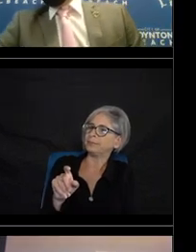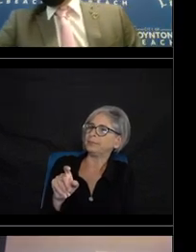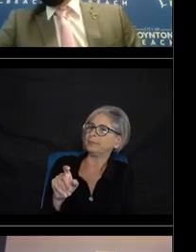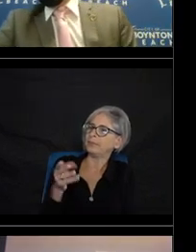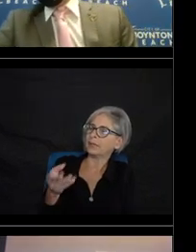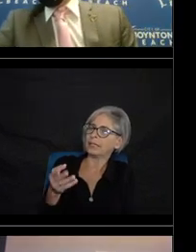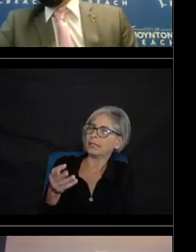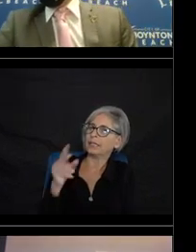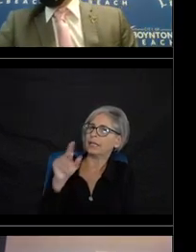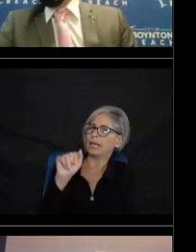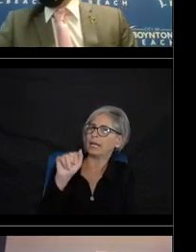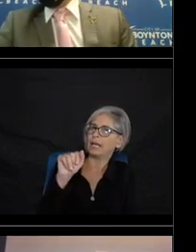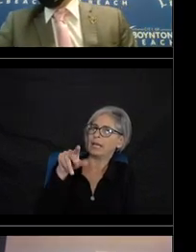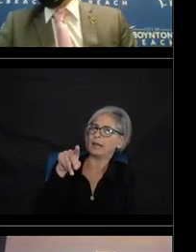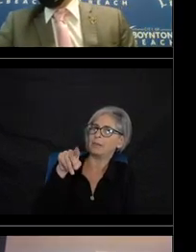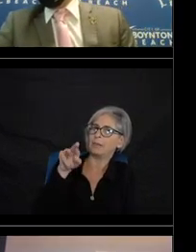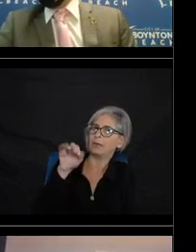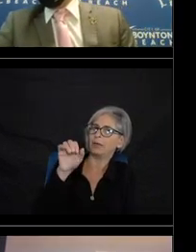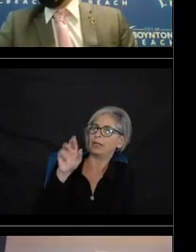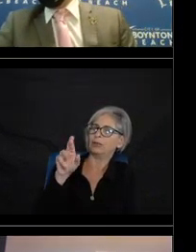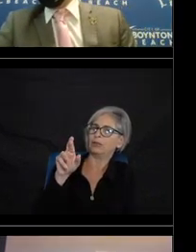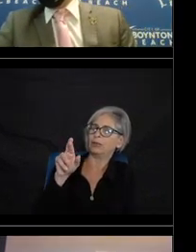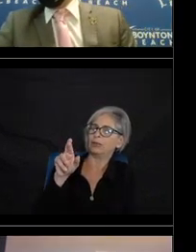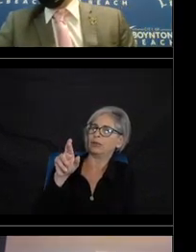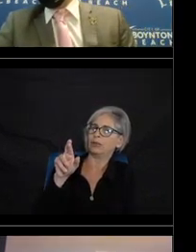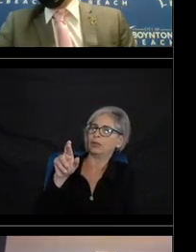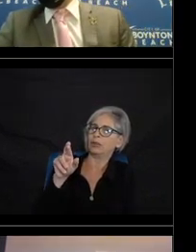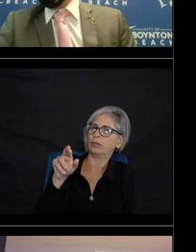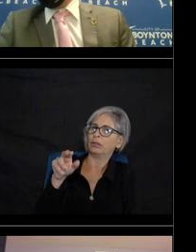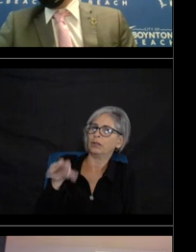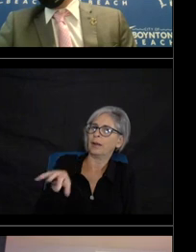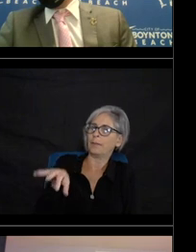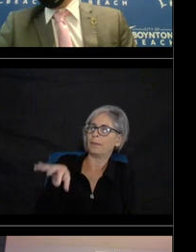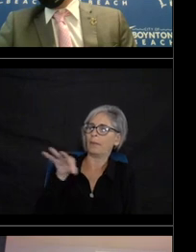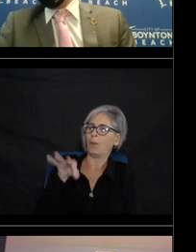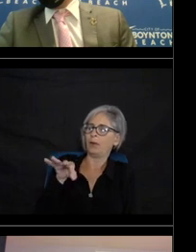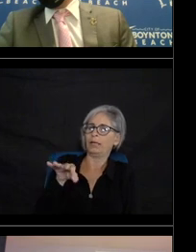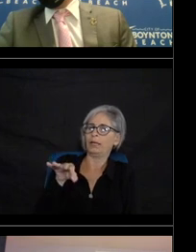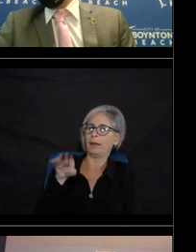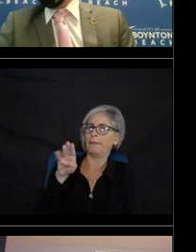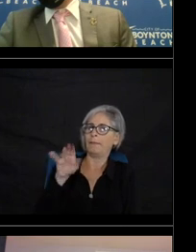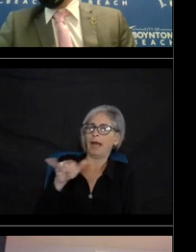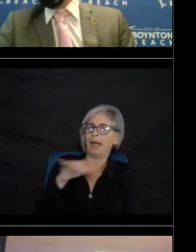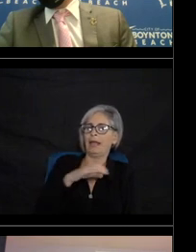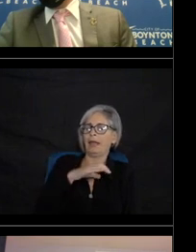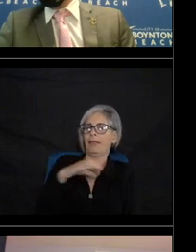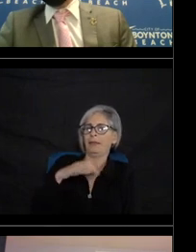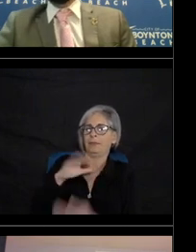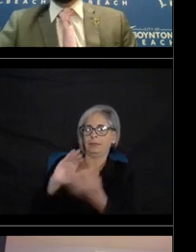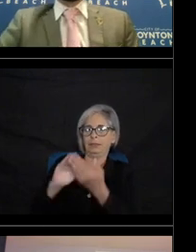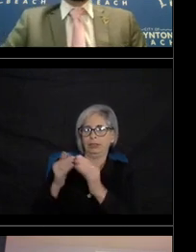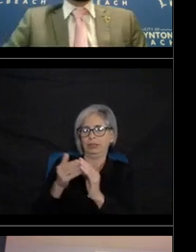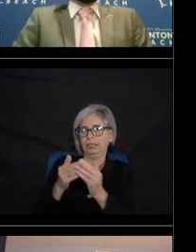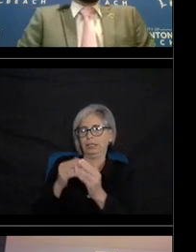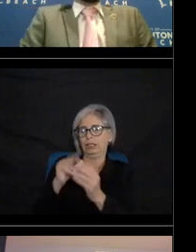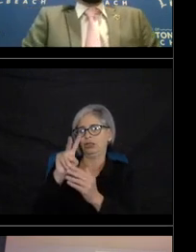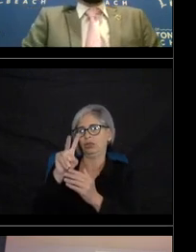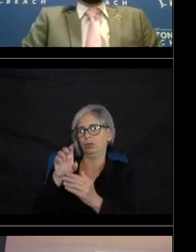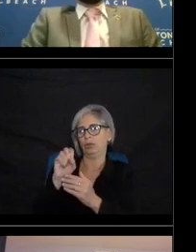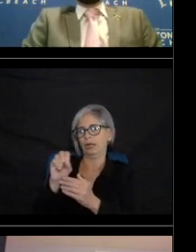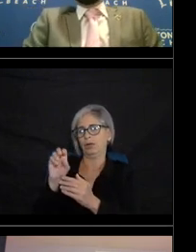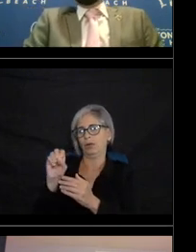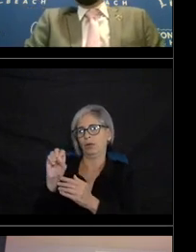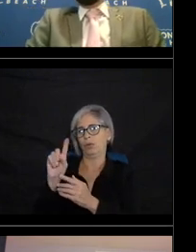an appraiser designated by the city commission. My understanding is the 2014